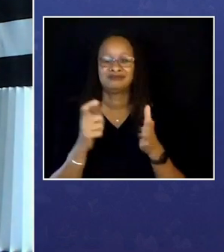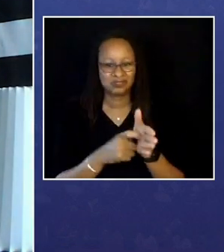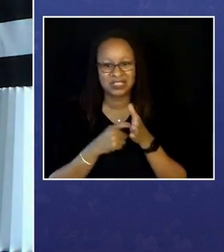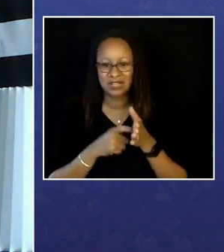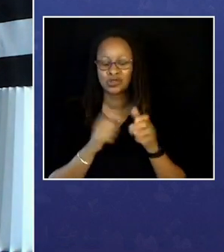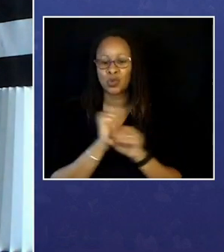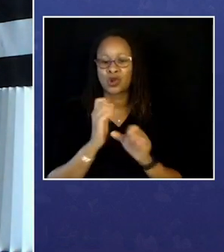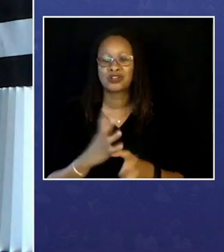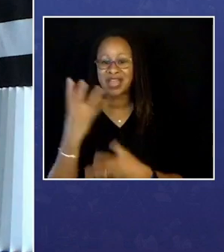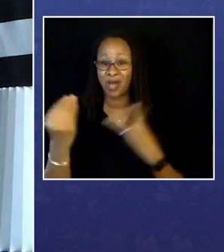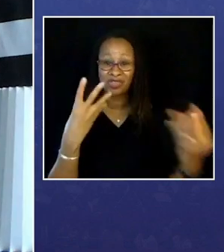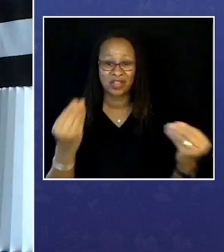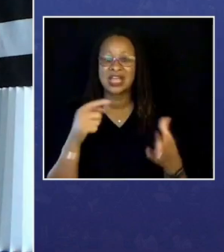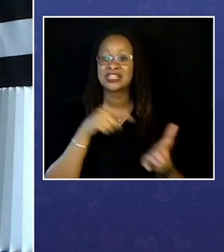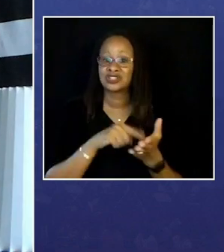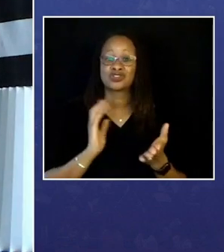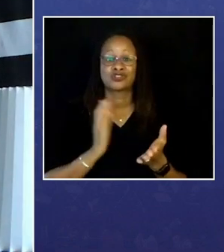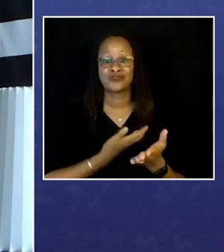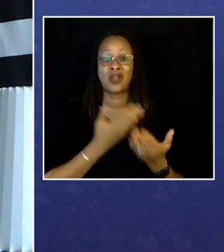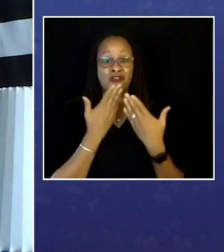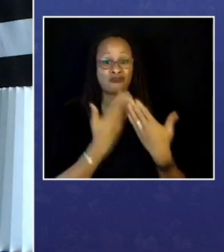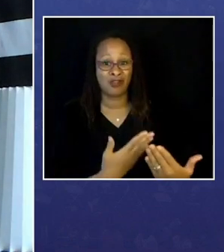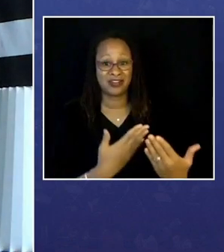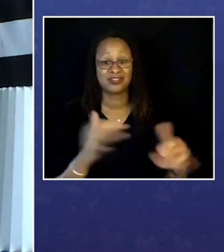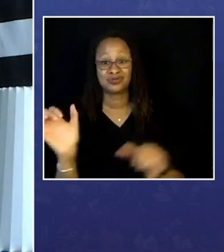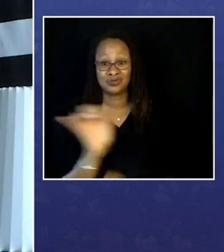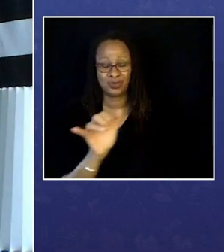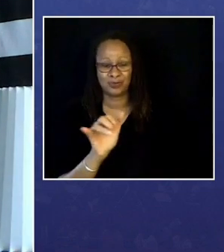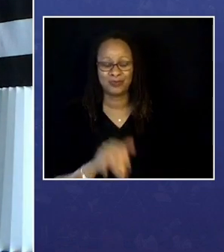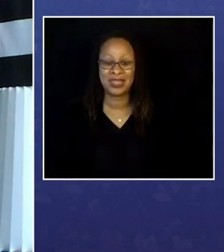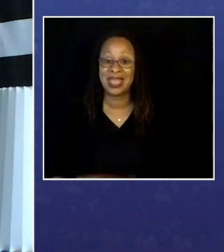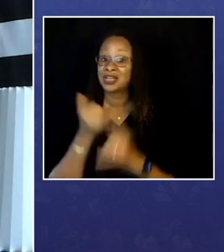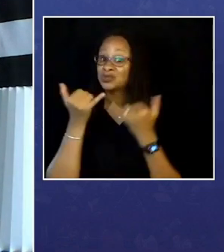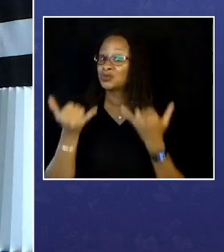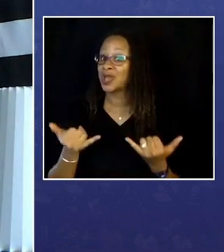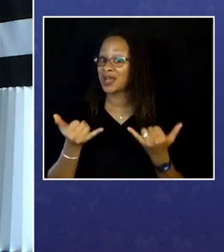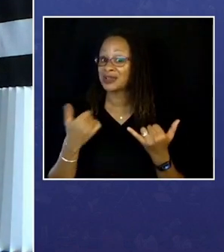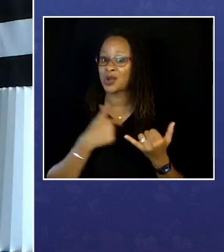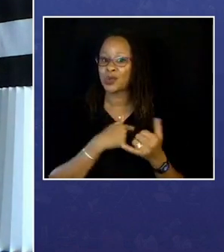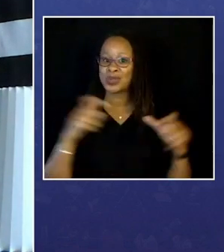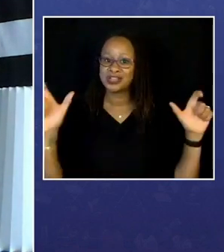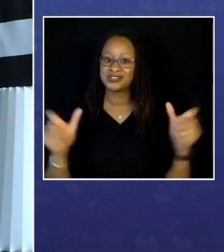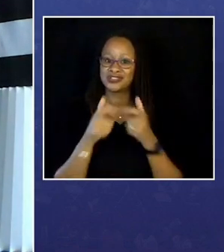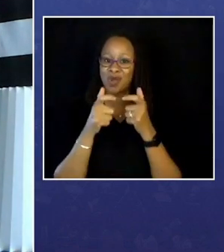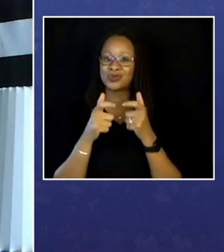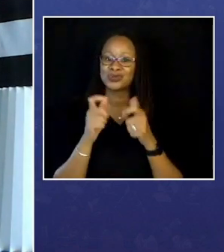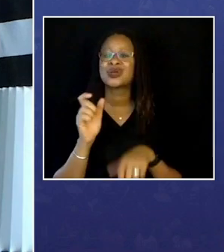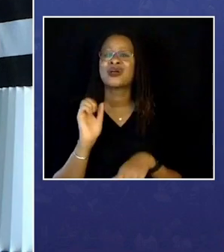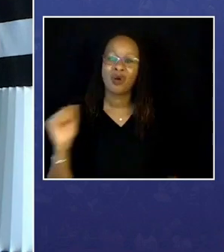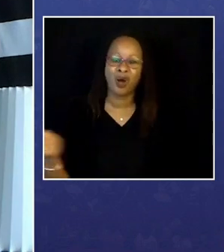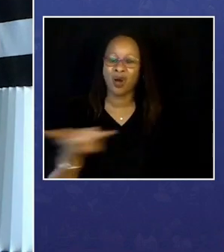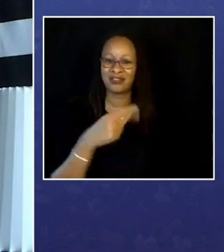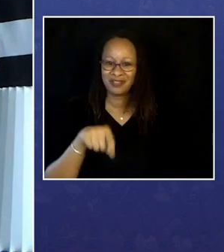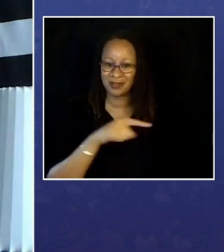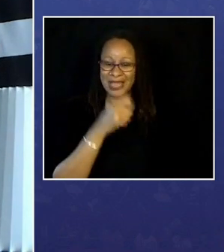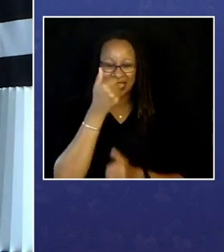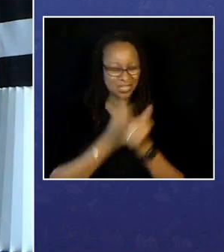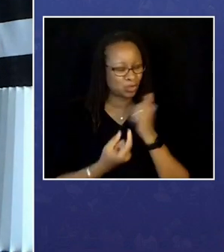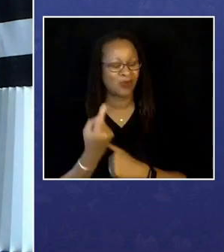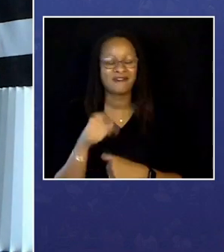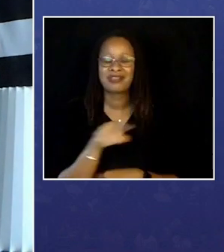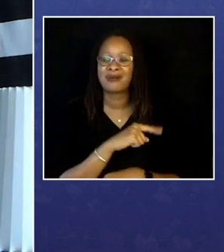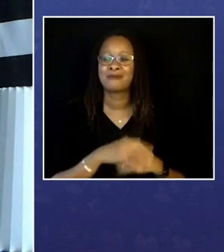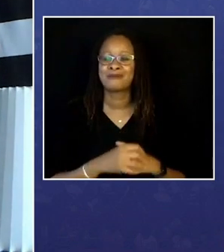essential worker out there deserve our gratitude too. Tonight, we toast them all, each